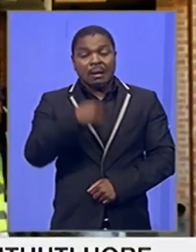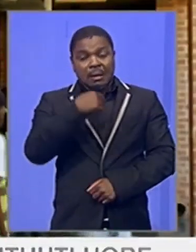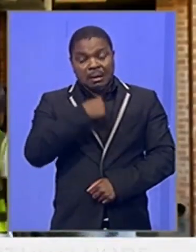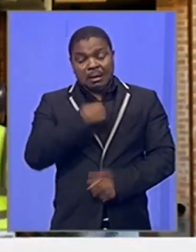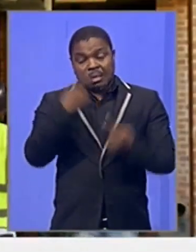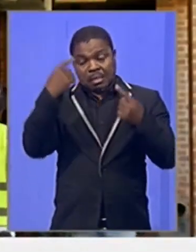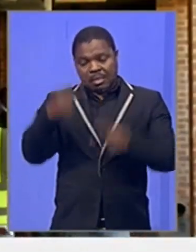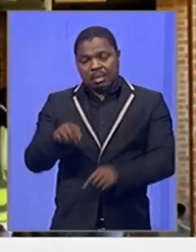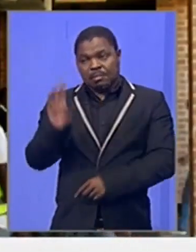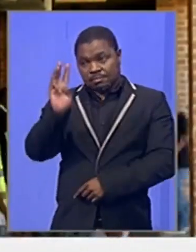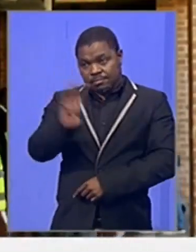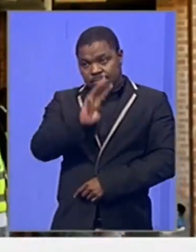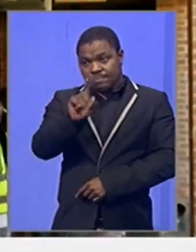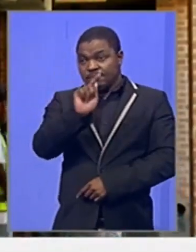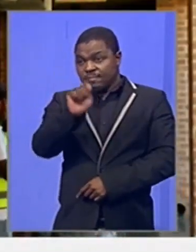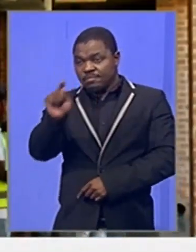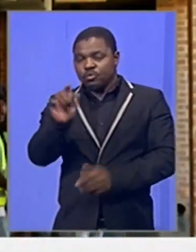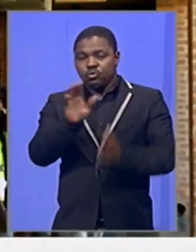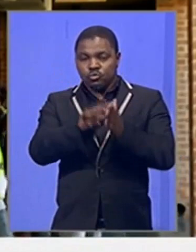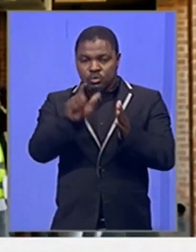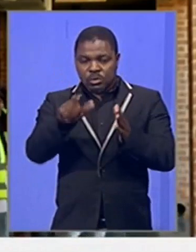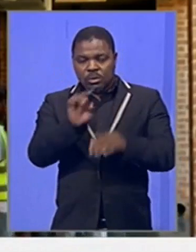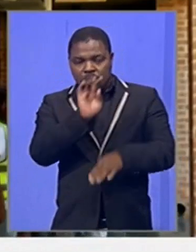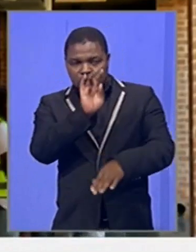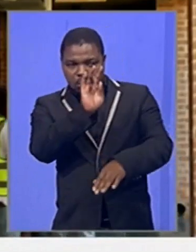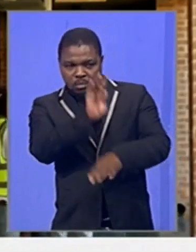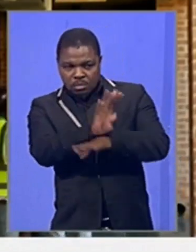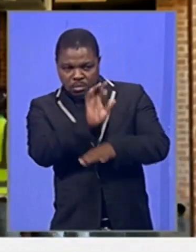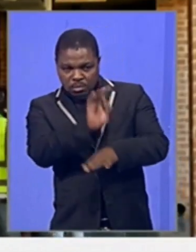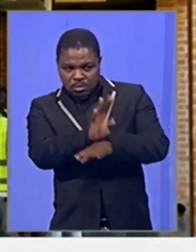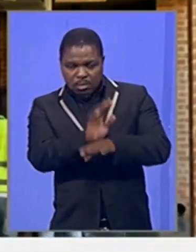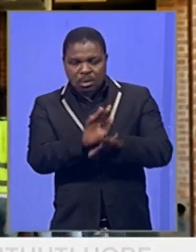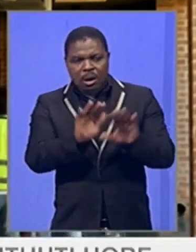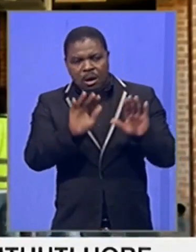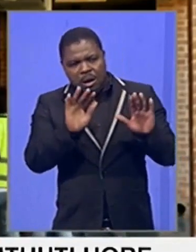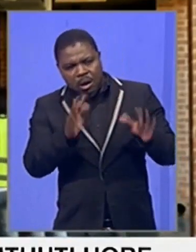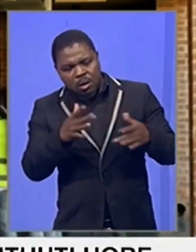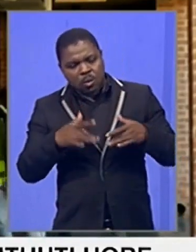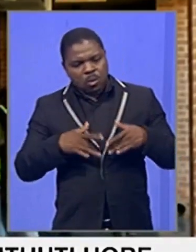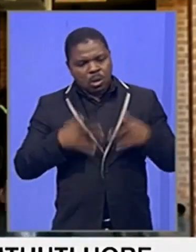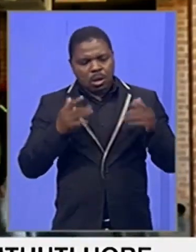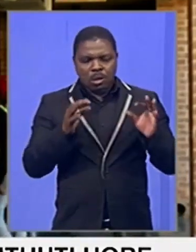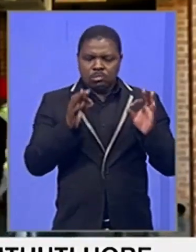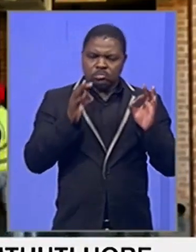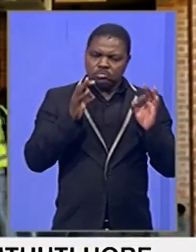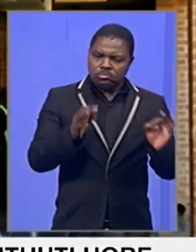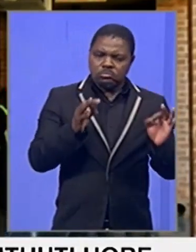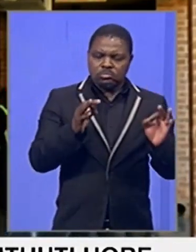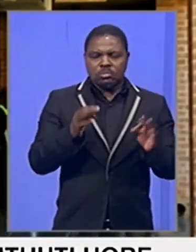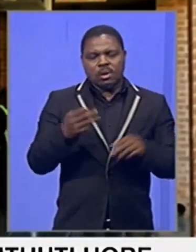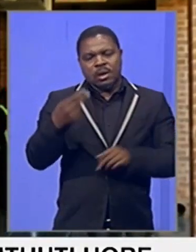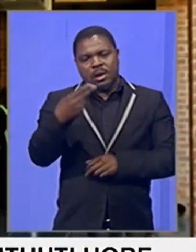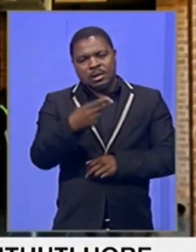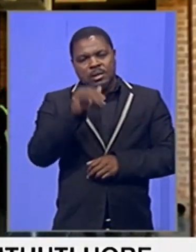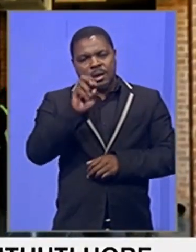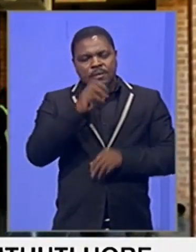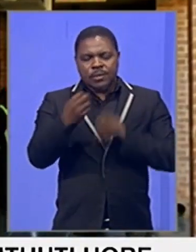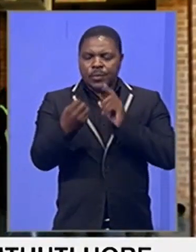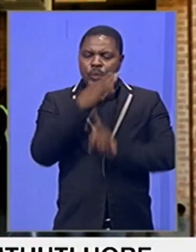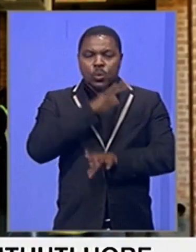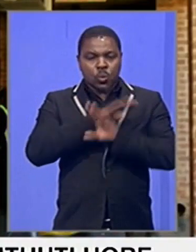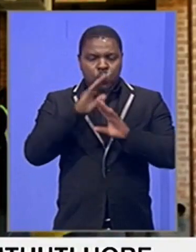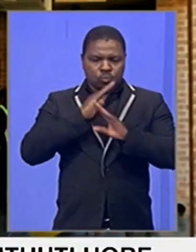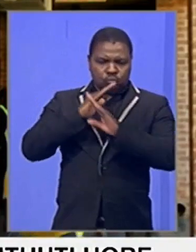caution and to give you advices how to really maintain a life free of HIV, free